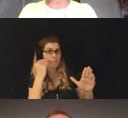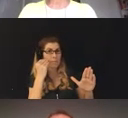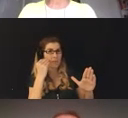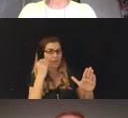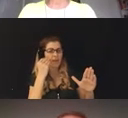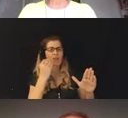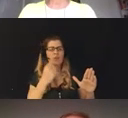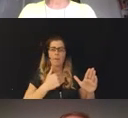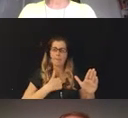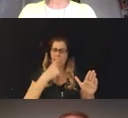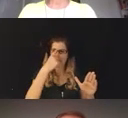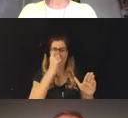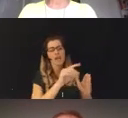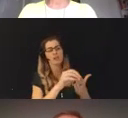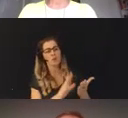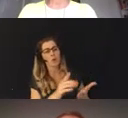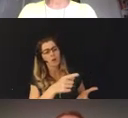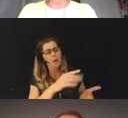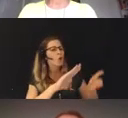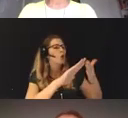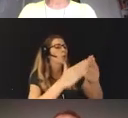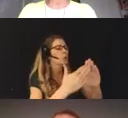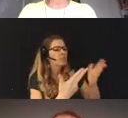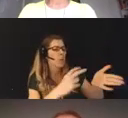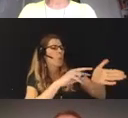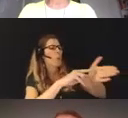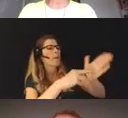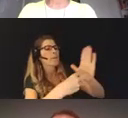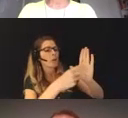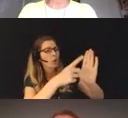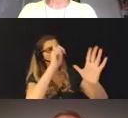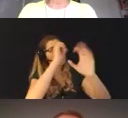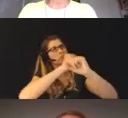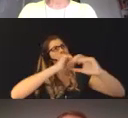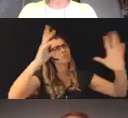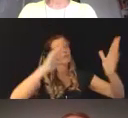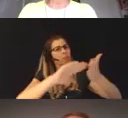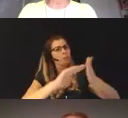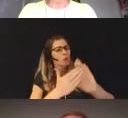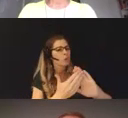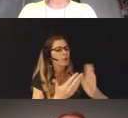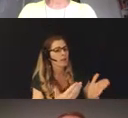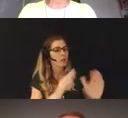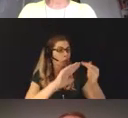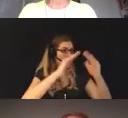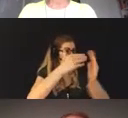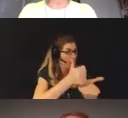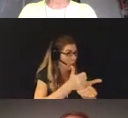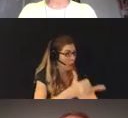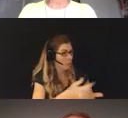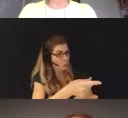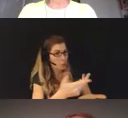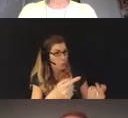what does community mean to you? What is community, how has your community, affected you? And how are you viewed from people outside of the